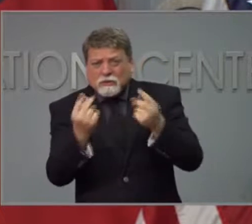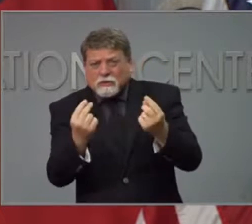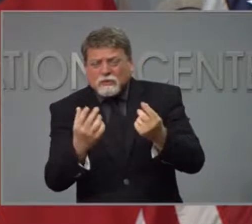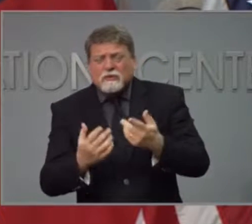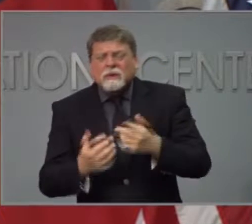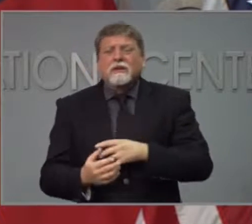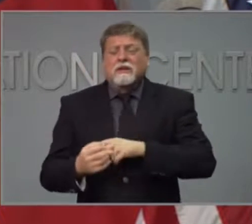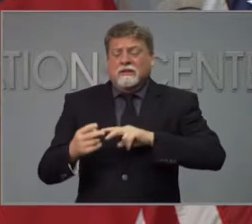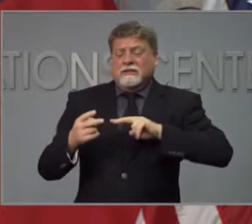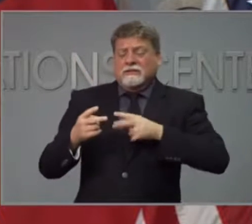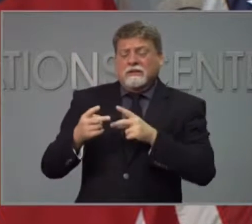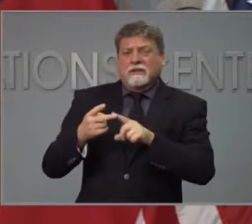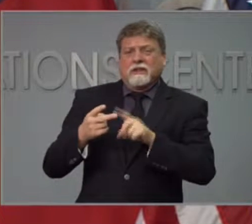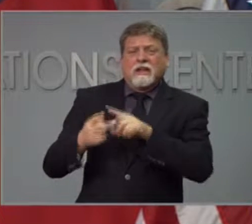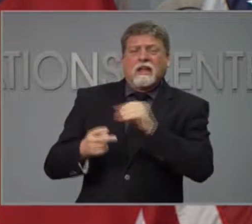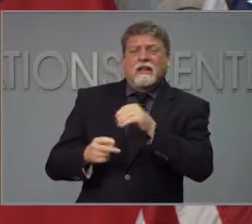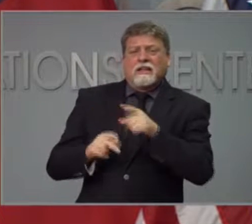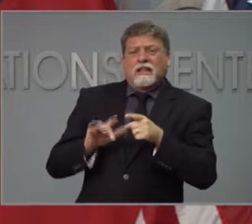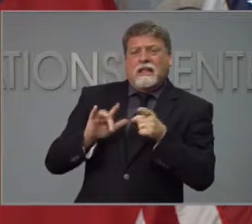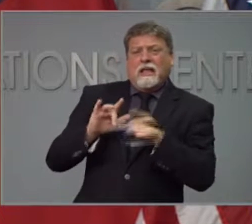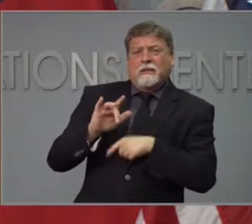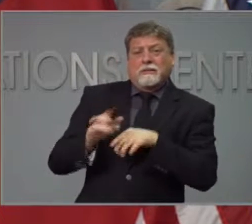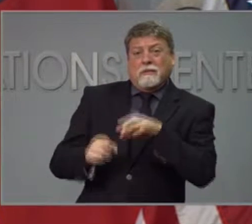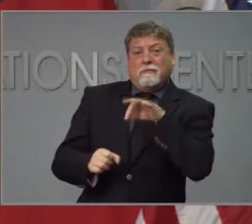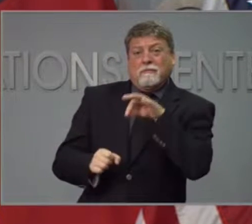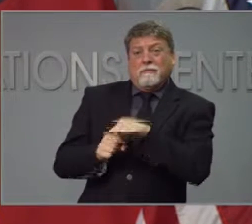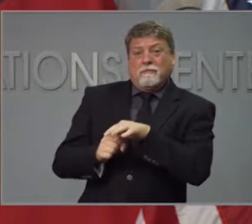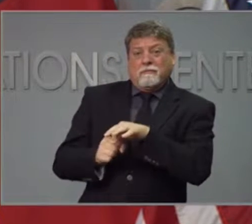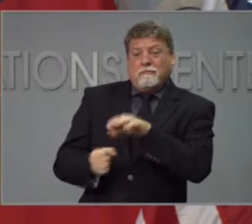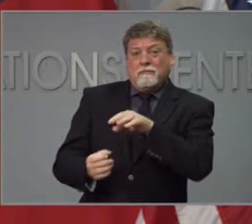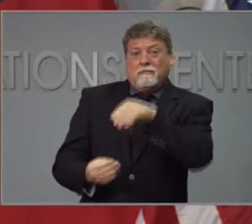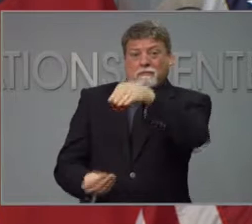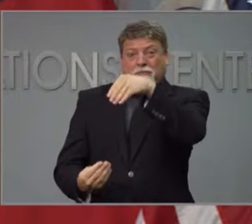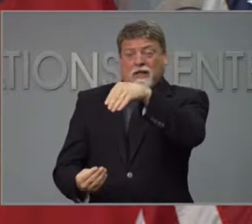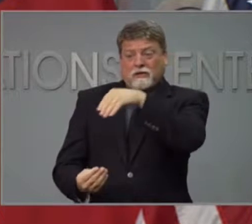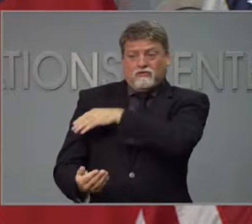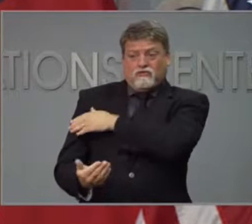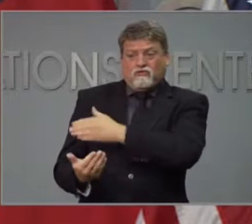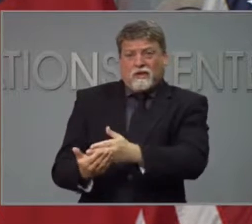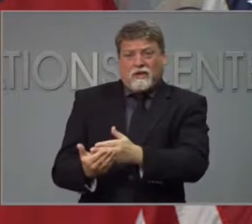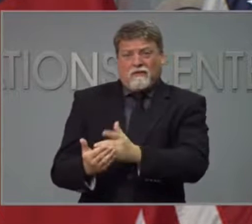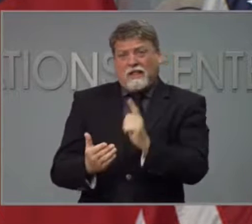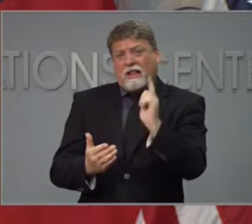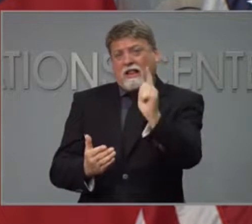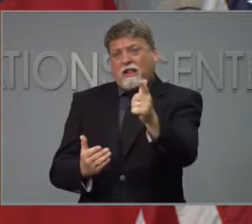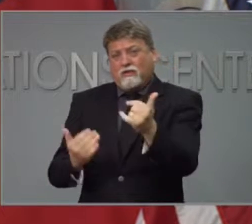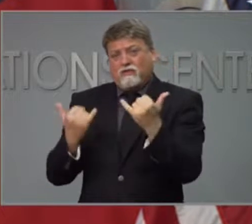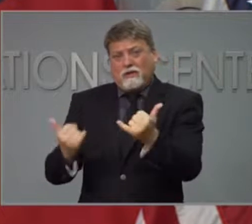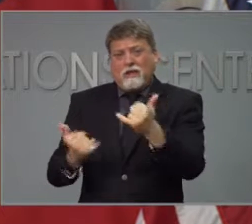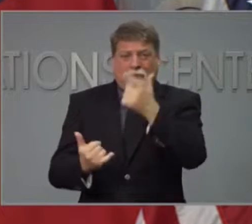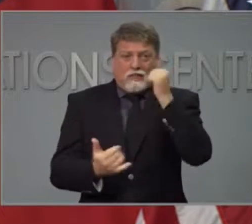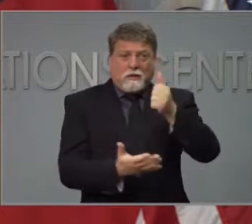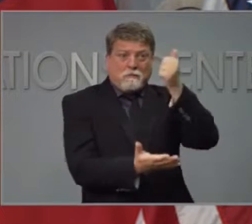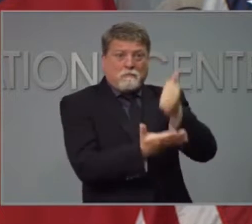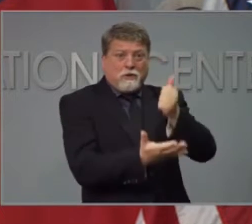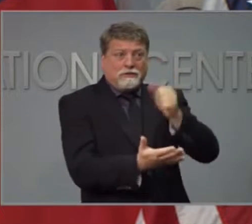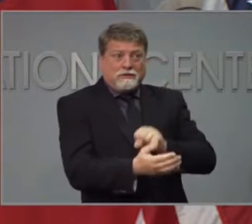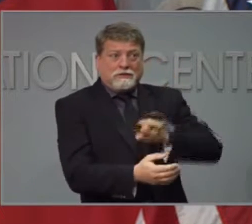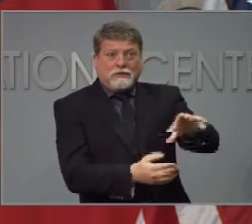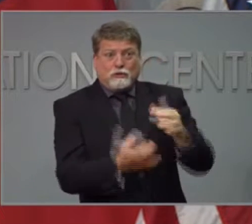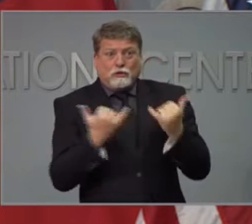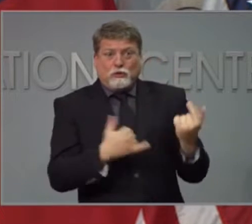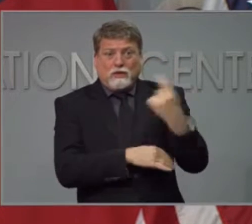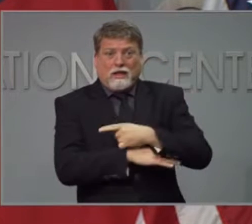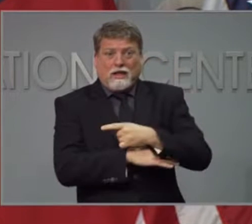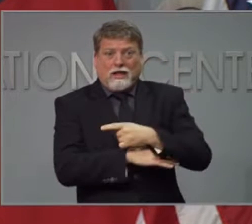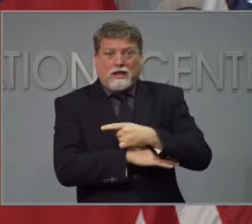ballots getting their postmarks today and coming in late, are y'all planning to segregate those by date of arrival, particularly